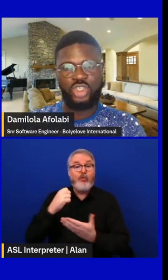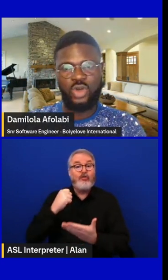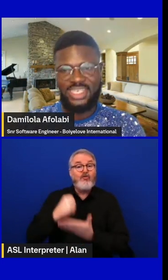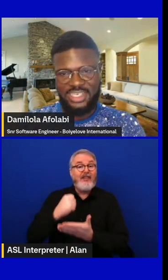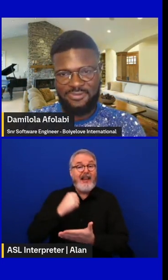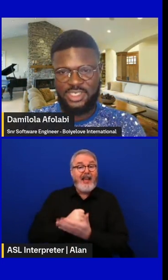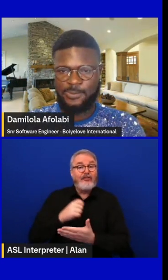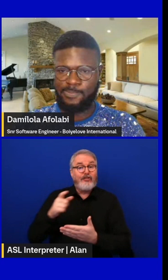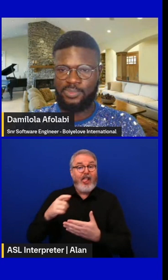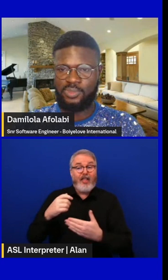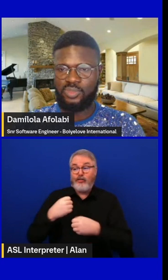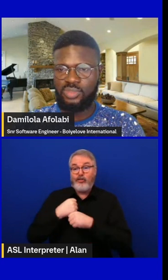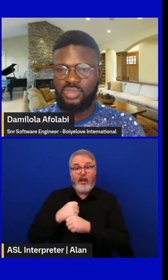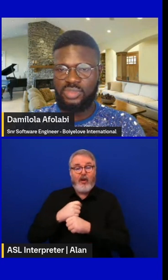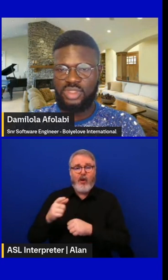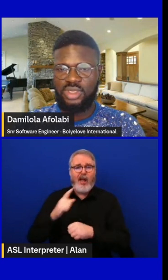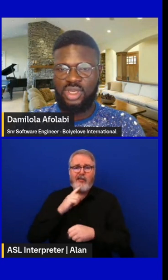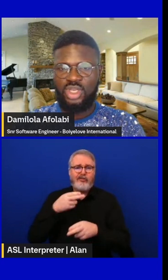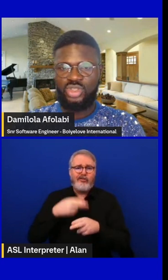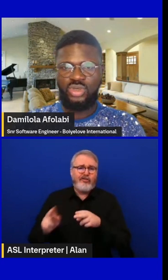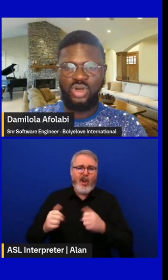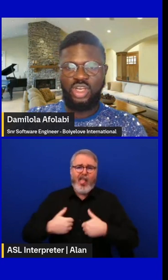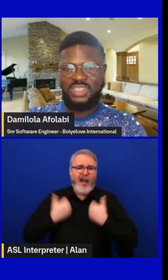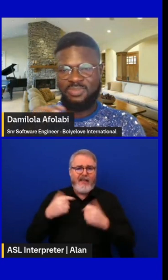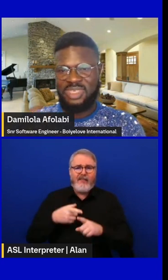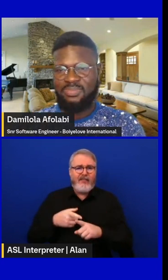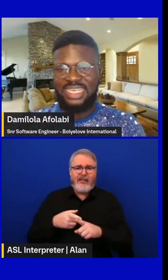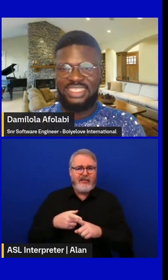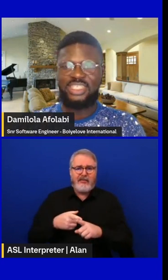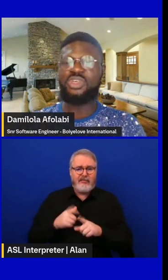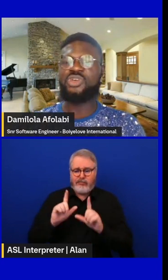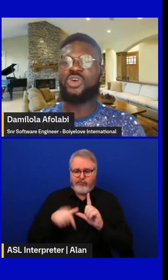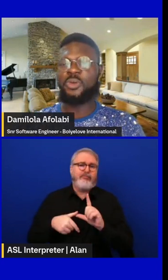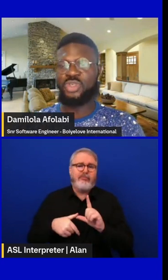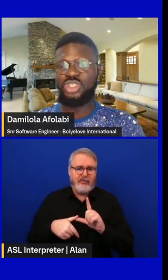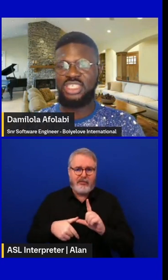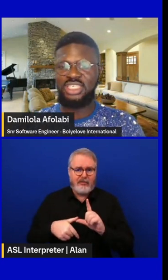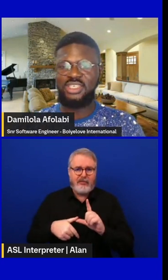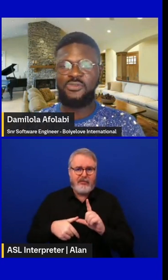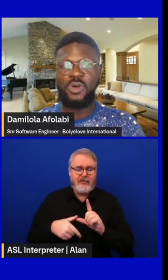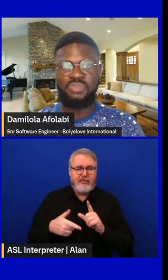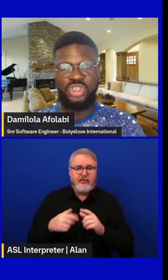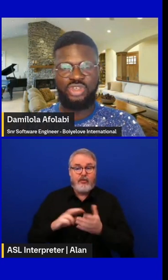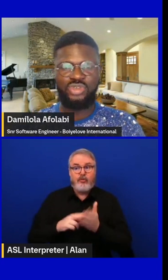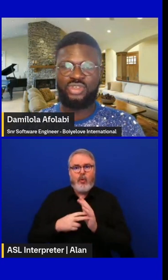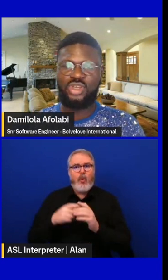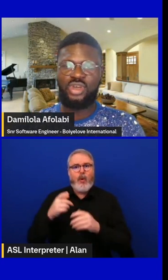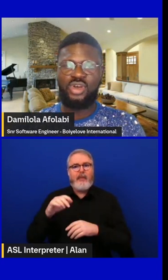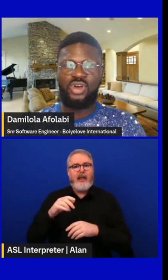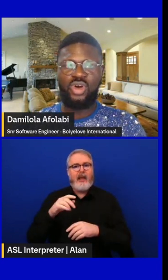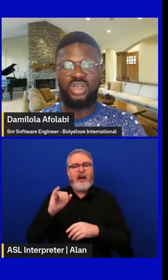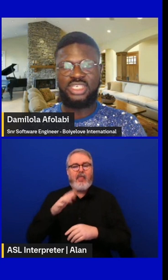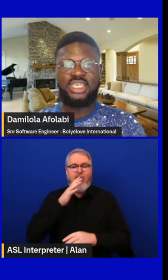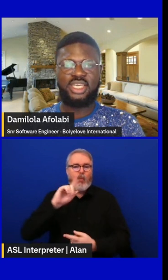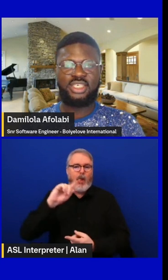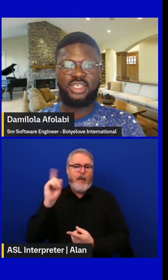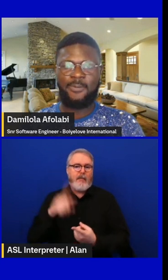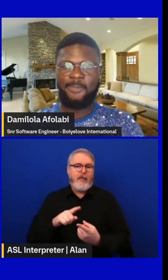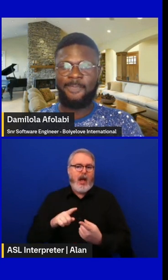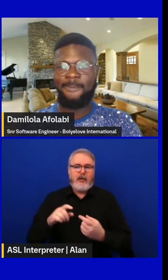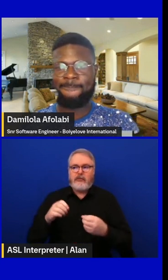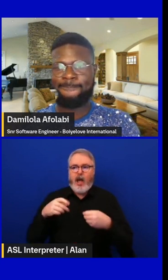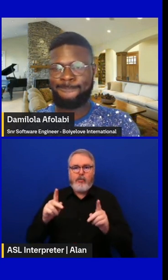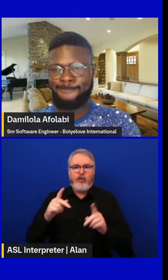generated are short-lived. So all of this minimizes the window of opportunity for misuse or